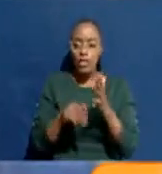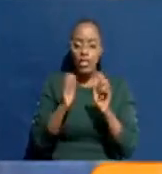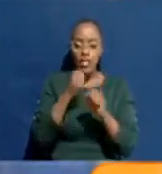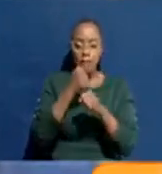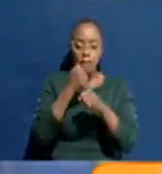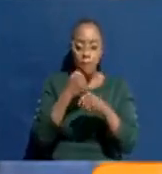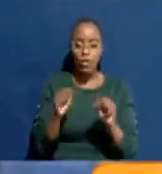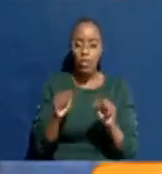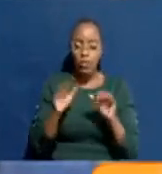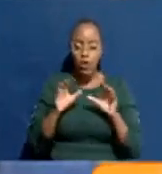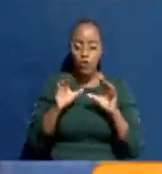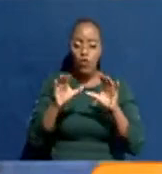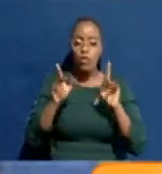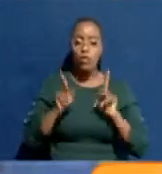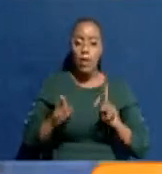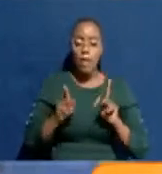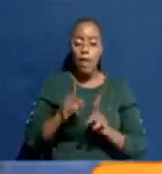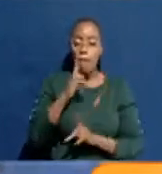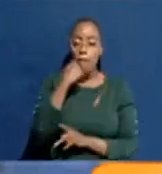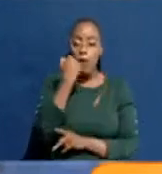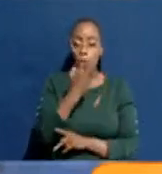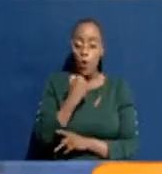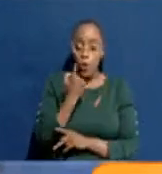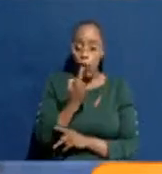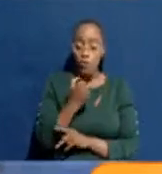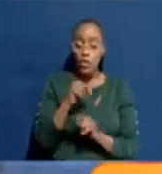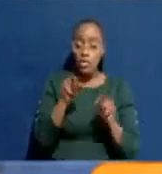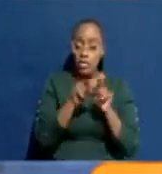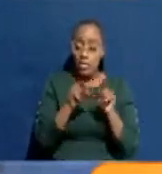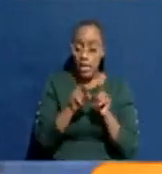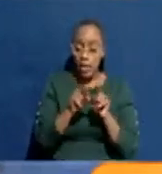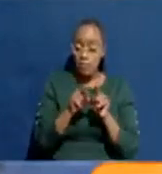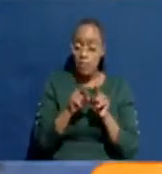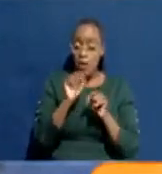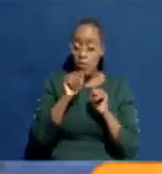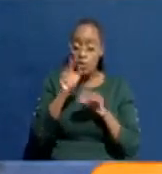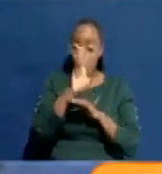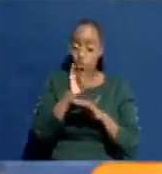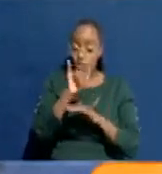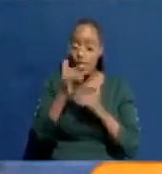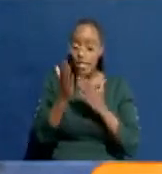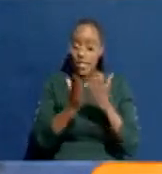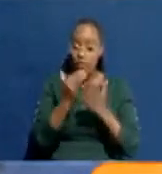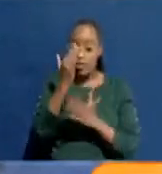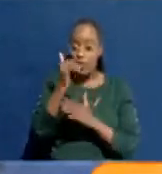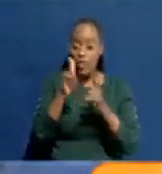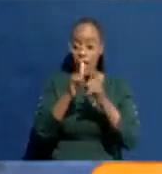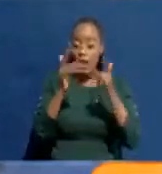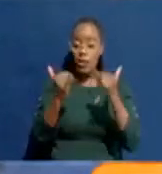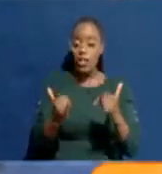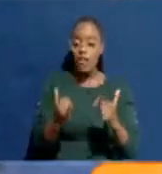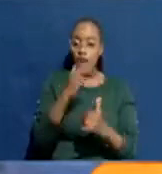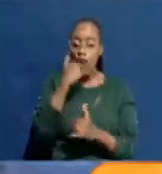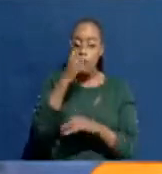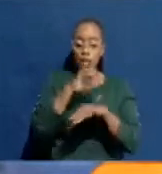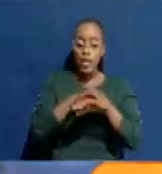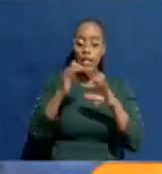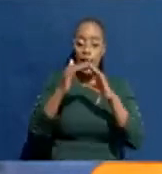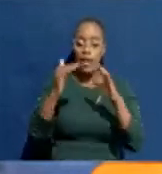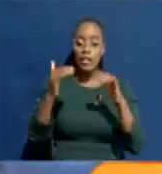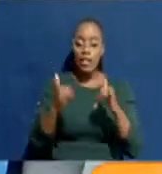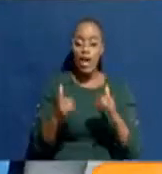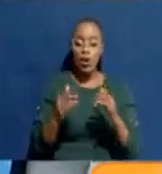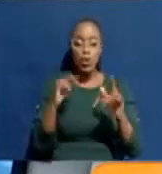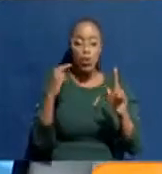cannot force people who are not likely to consume the service now, because even the language now of who will get a house has gone